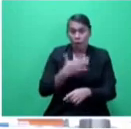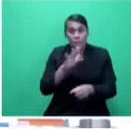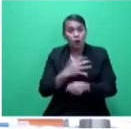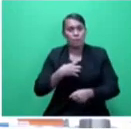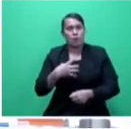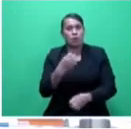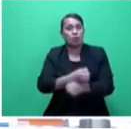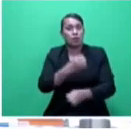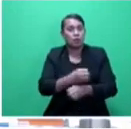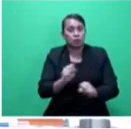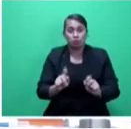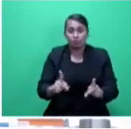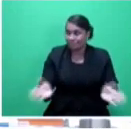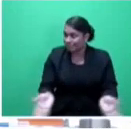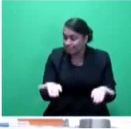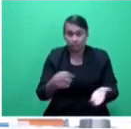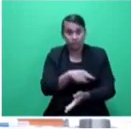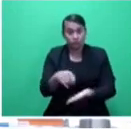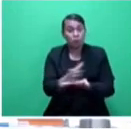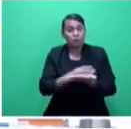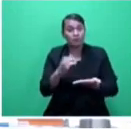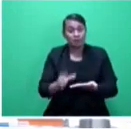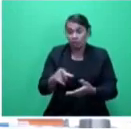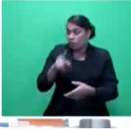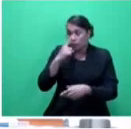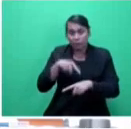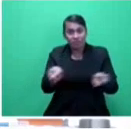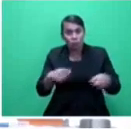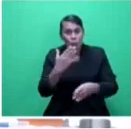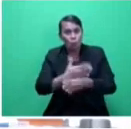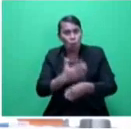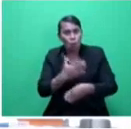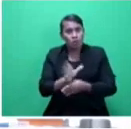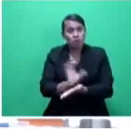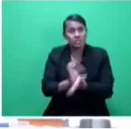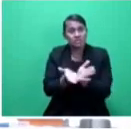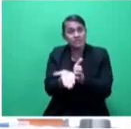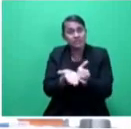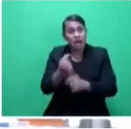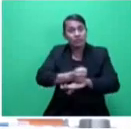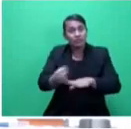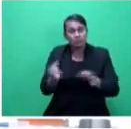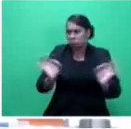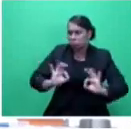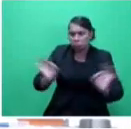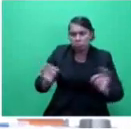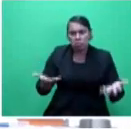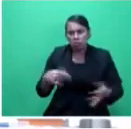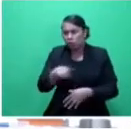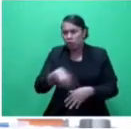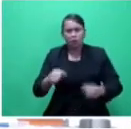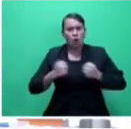have people working within this civil service or those kind of departments, there's no incentive for them to actually complete the